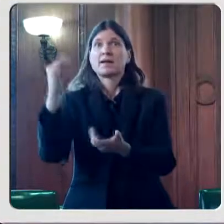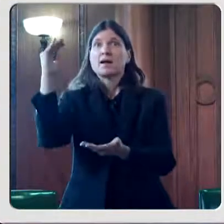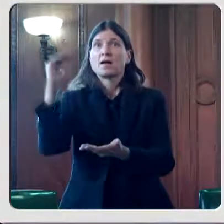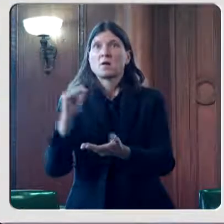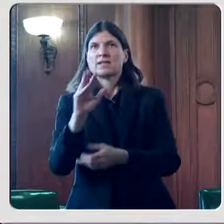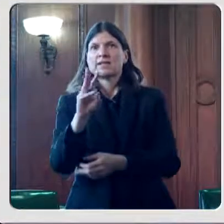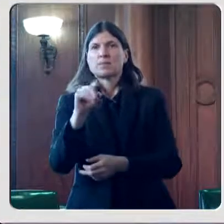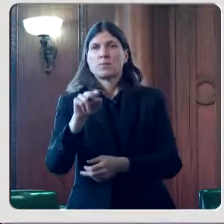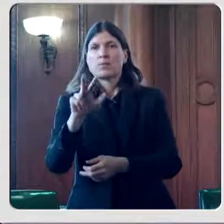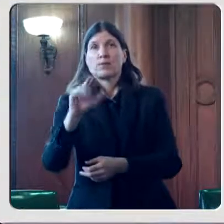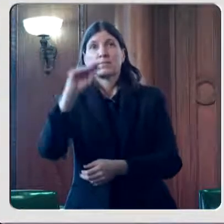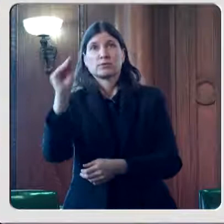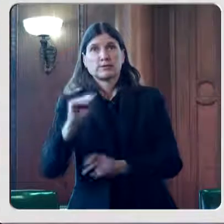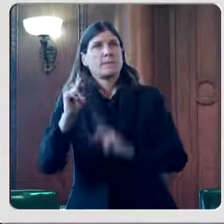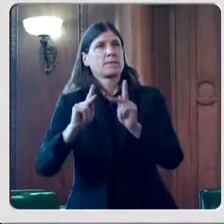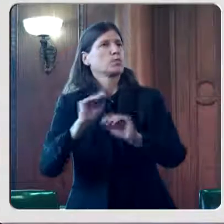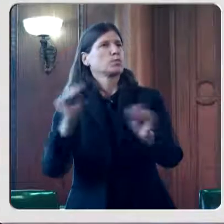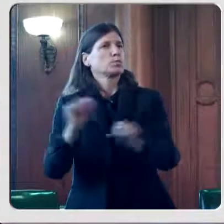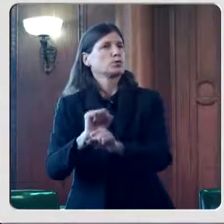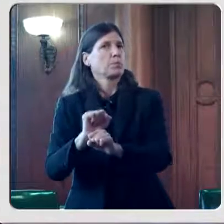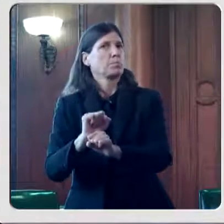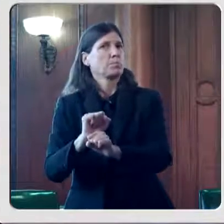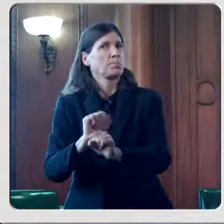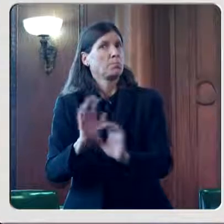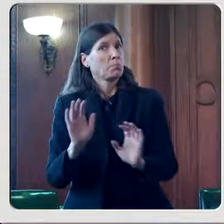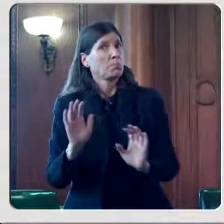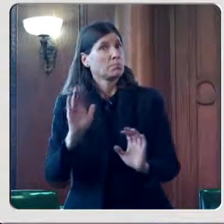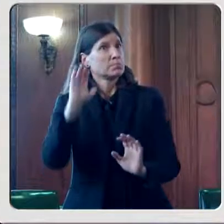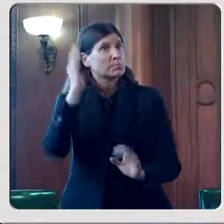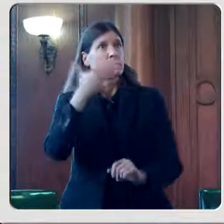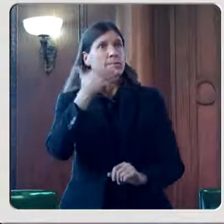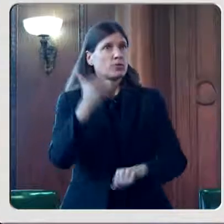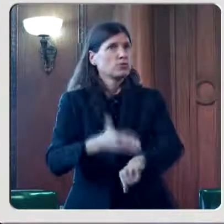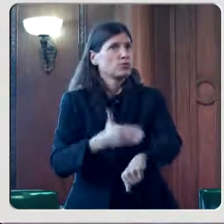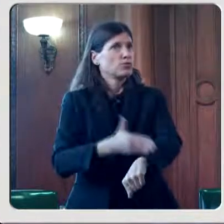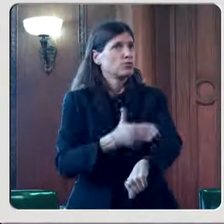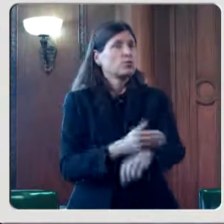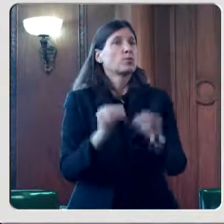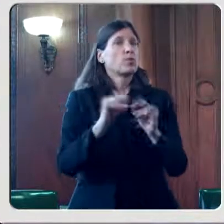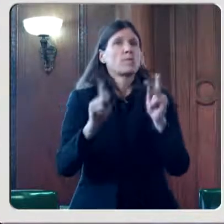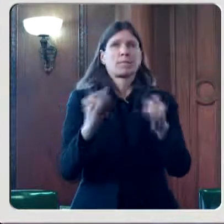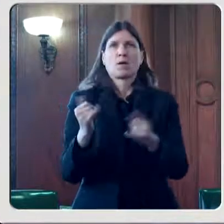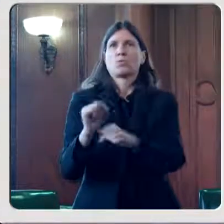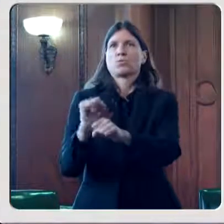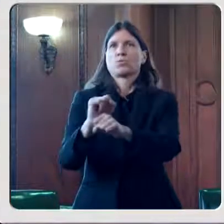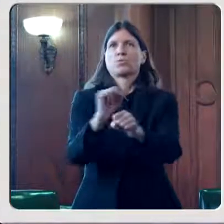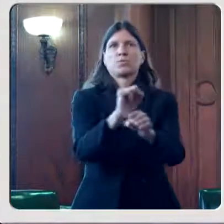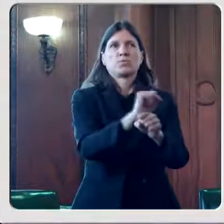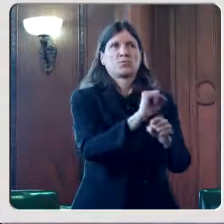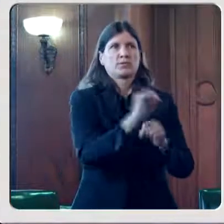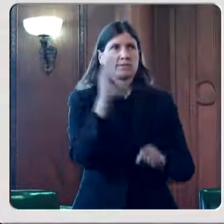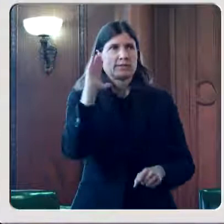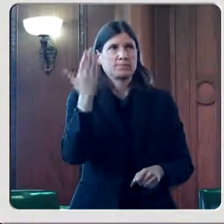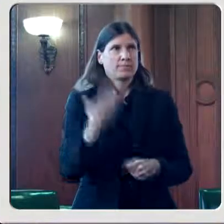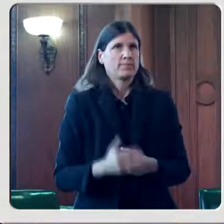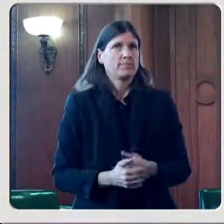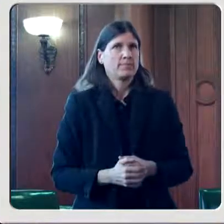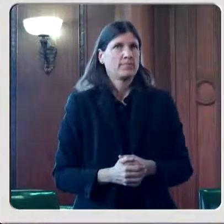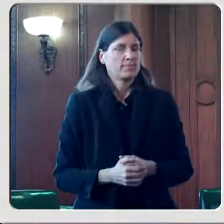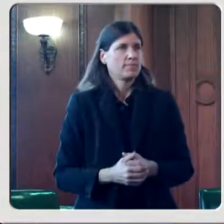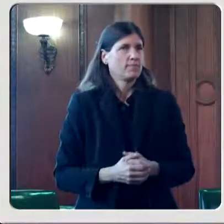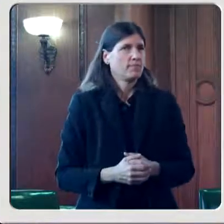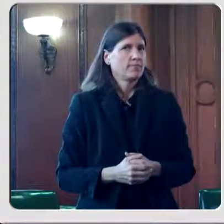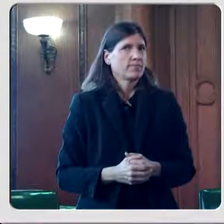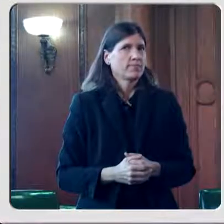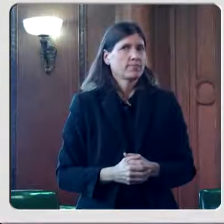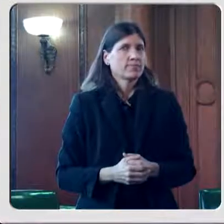of indicators point to that we're starting to move in the right direction. It's not over